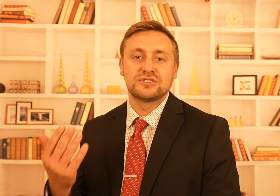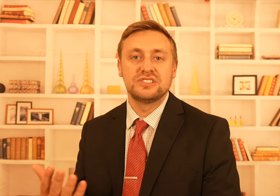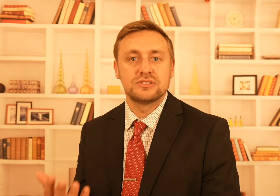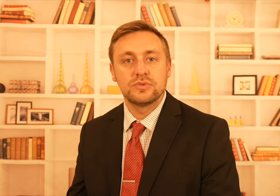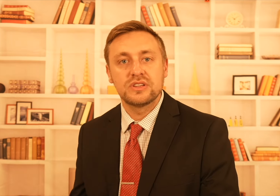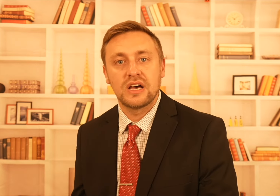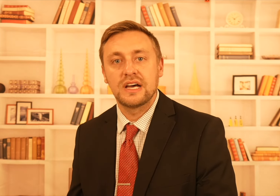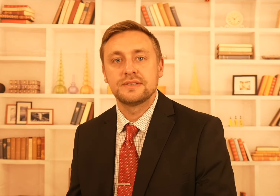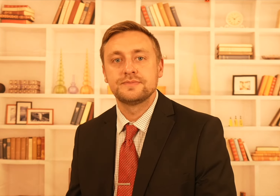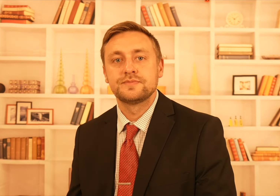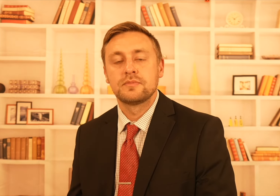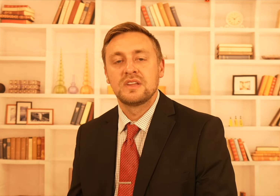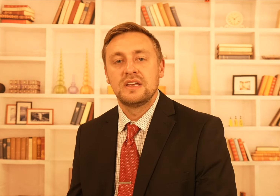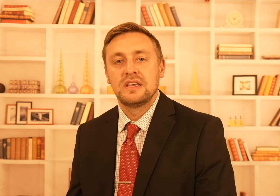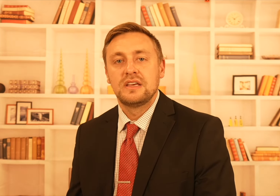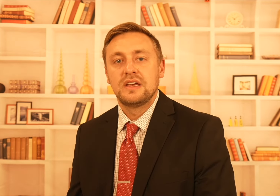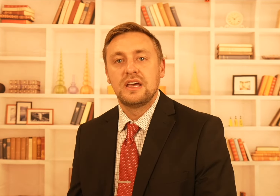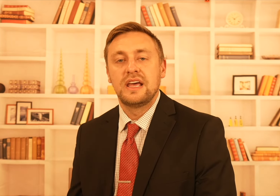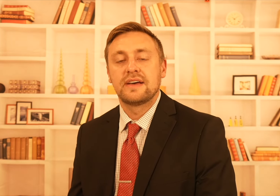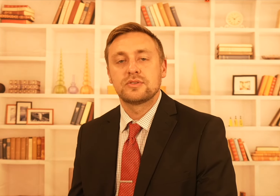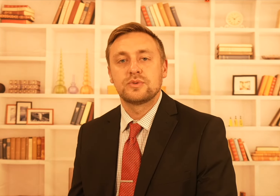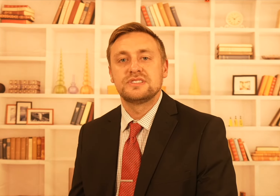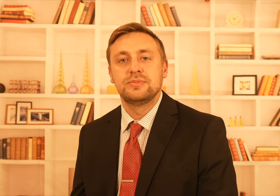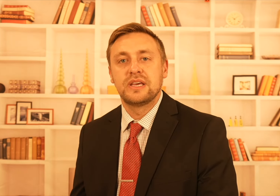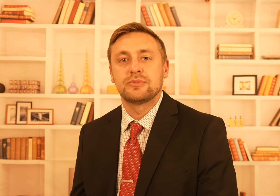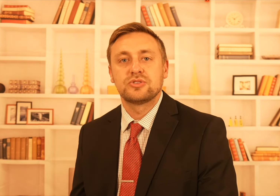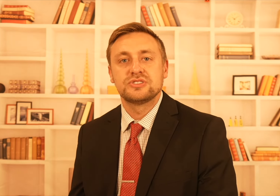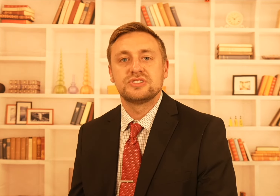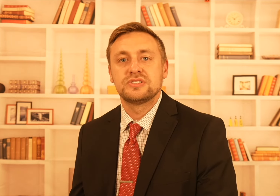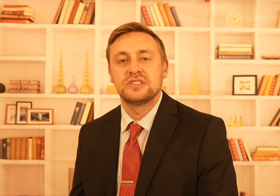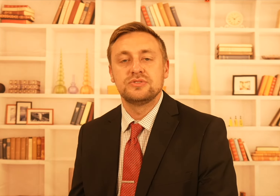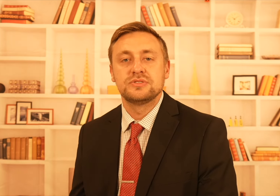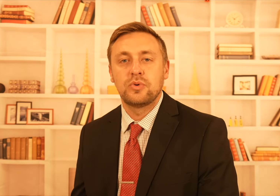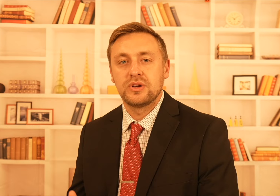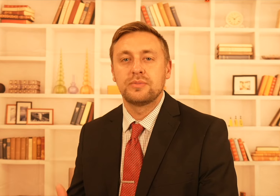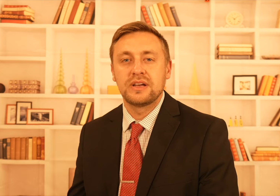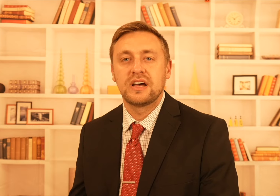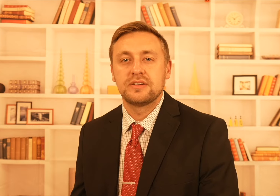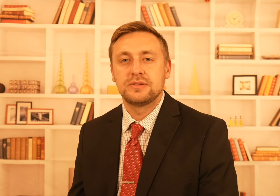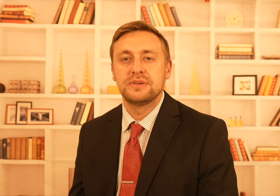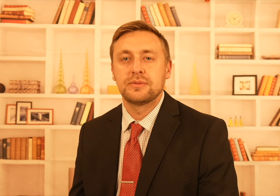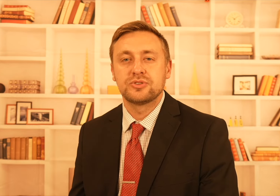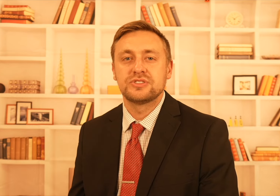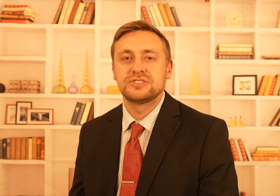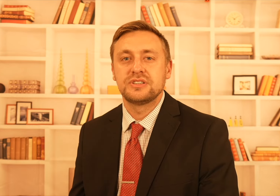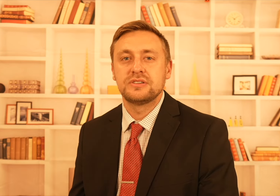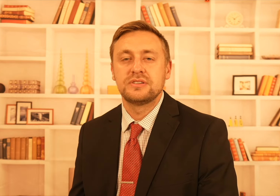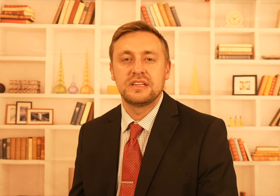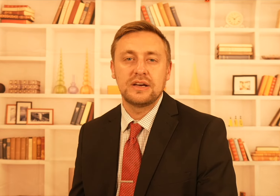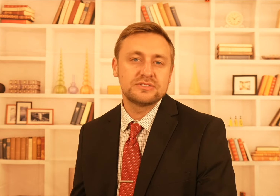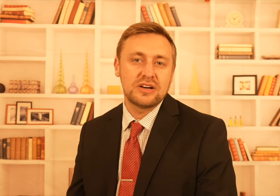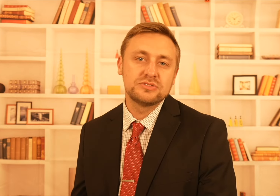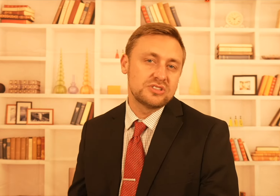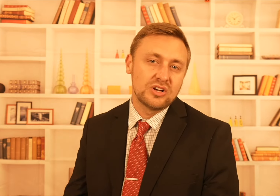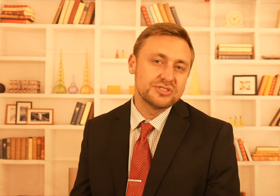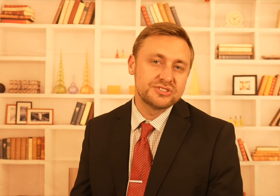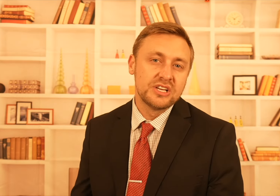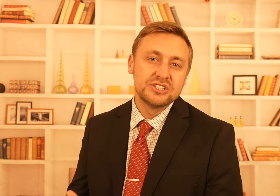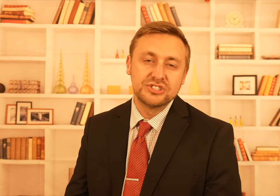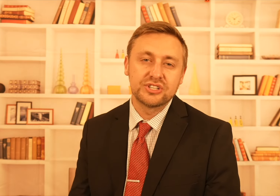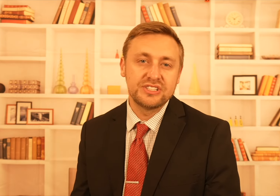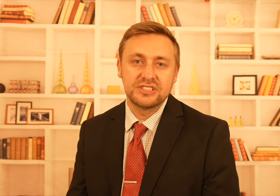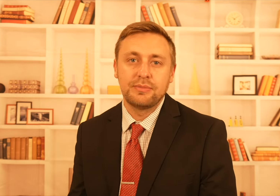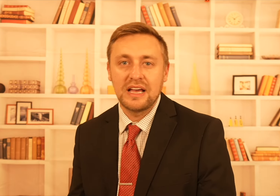a conversation with God. And afterwards, he became a Christian. He was appointed by God to become a Christian. And that was how